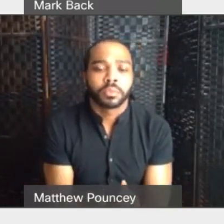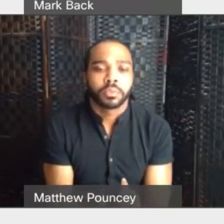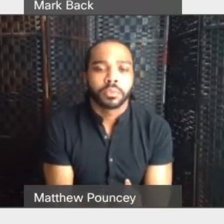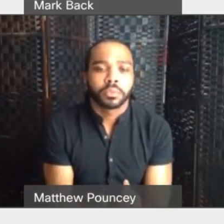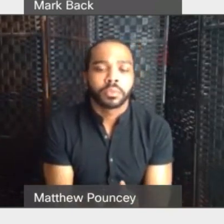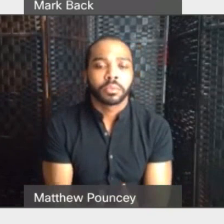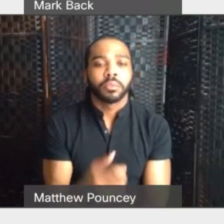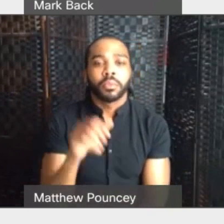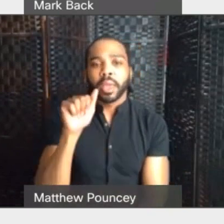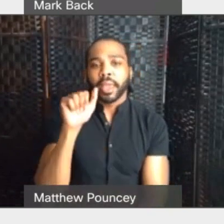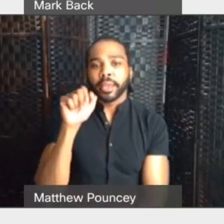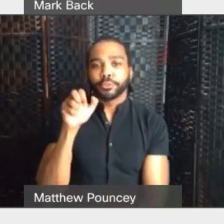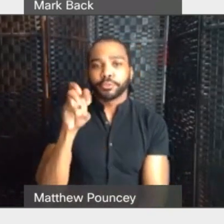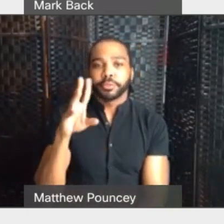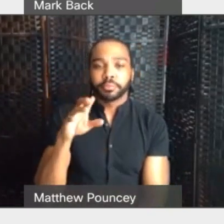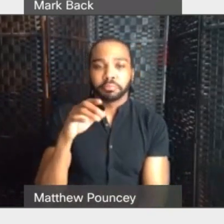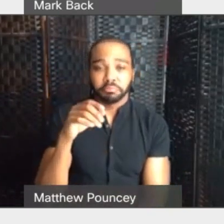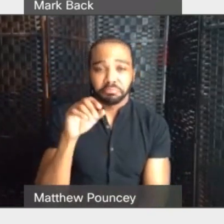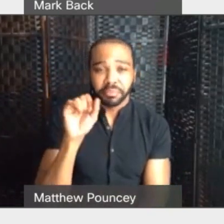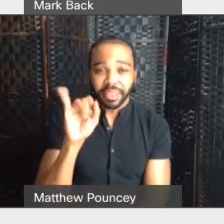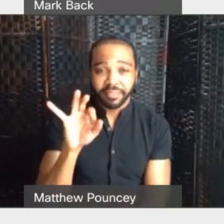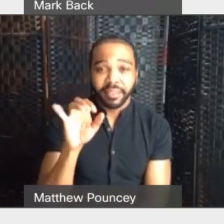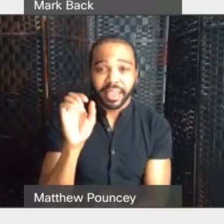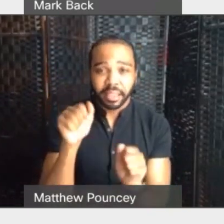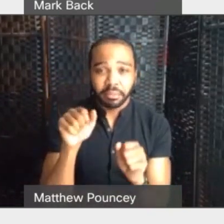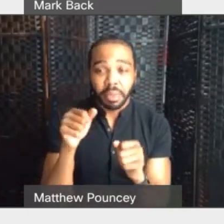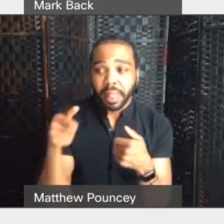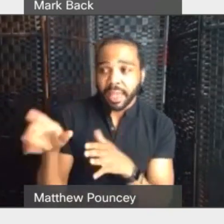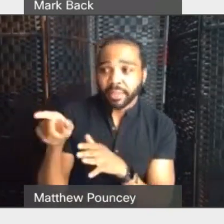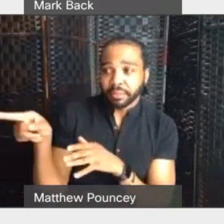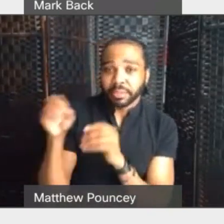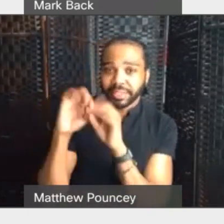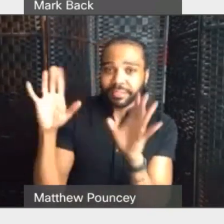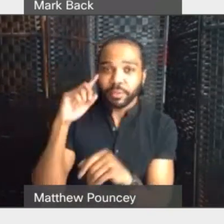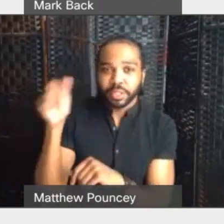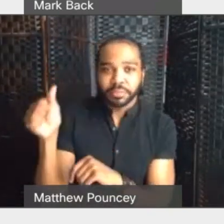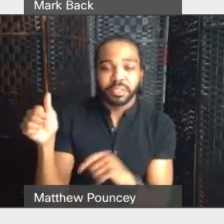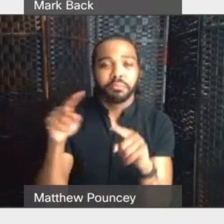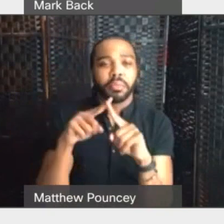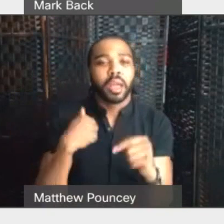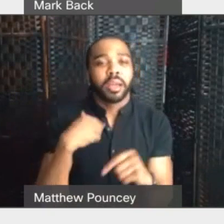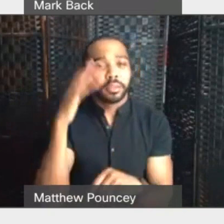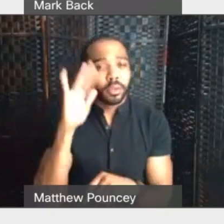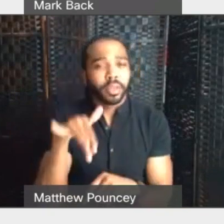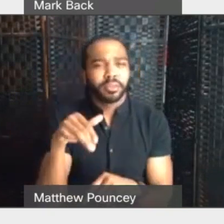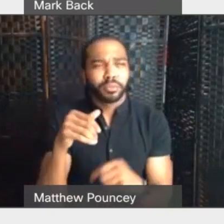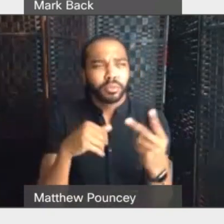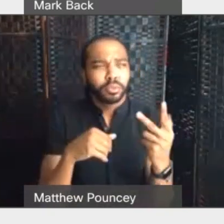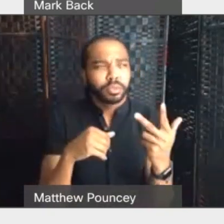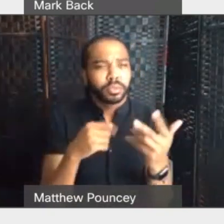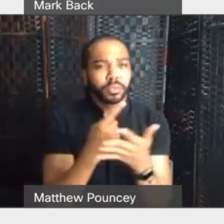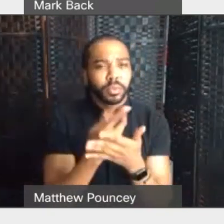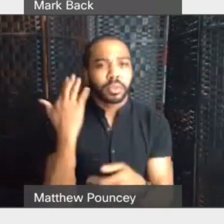So if I could just, and I'm going to allow the person who asked the question to clarify, but I know that it was 2 or 3 weeks